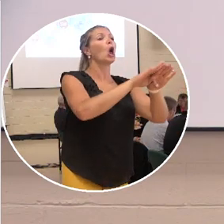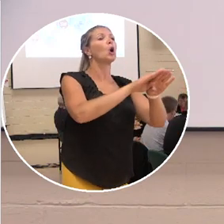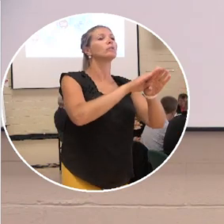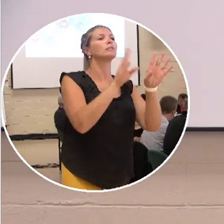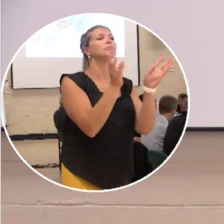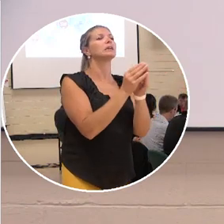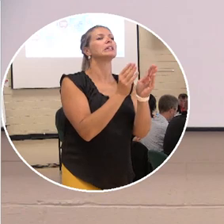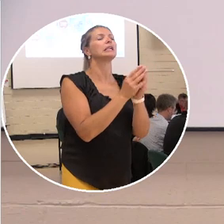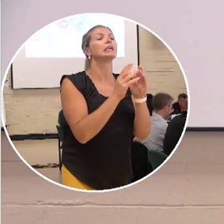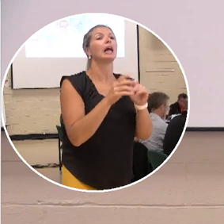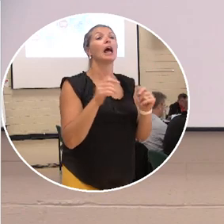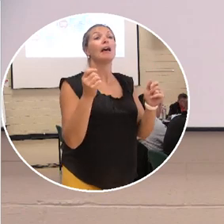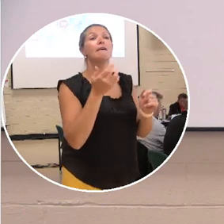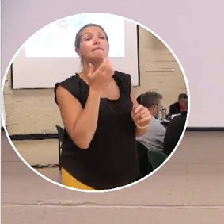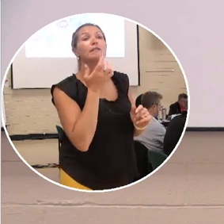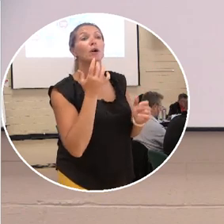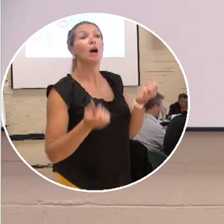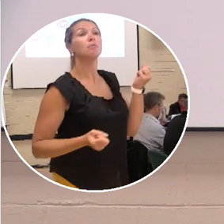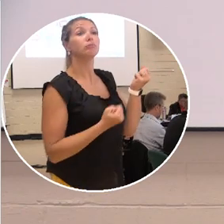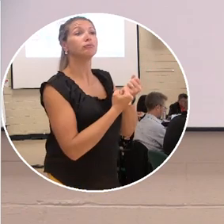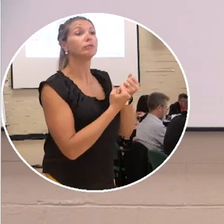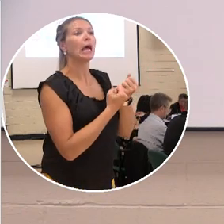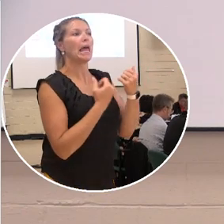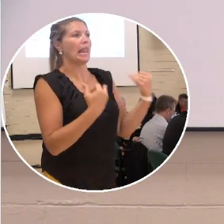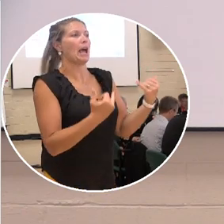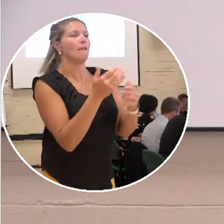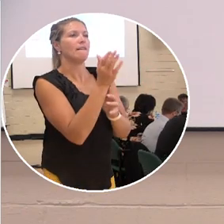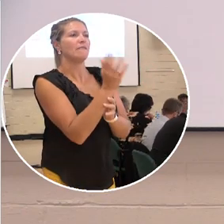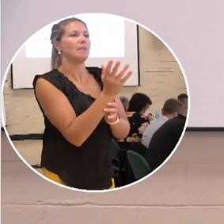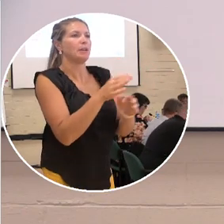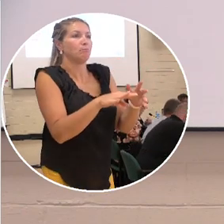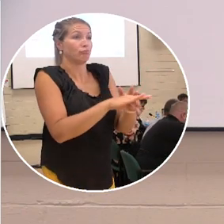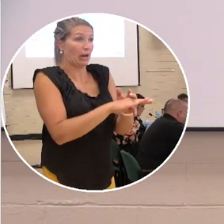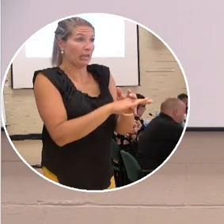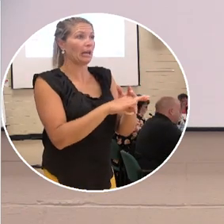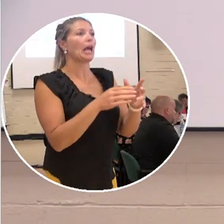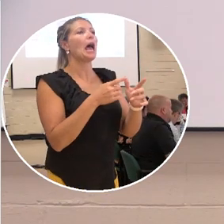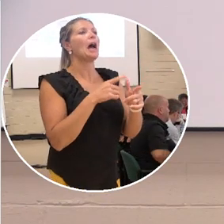Those against, motion carried. So we're going to take a 5-minute break just so that we can do